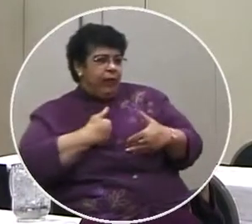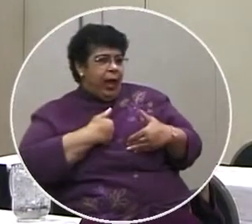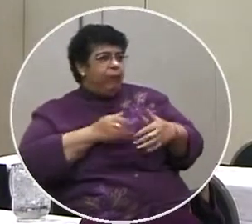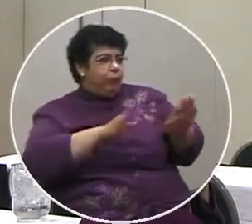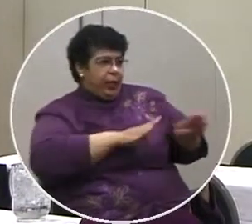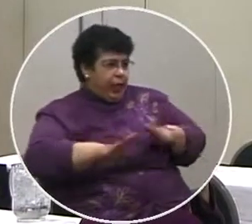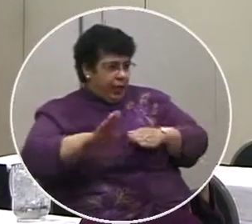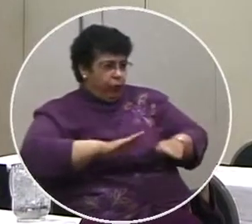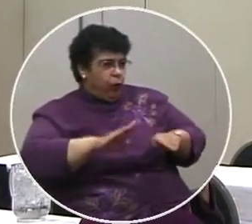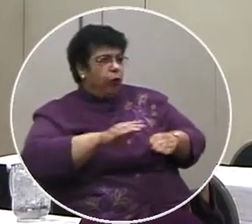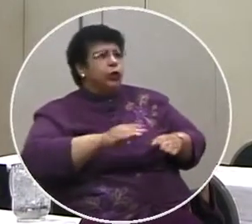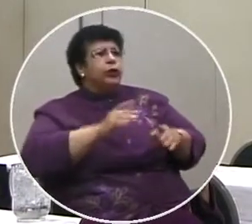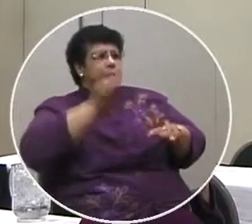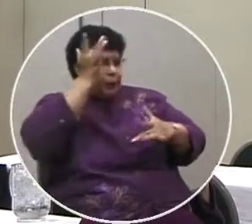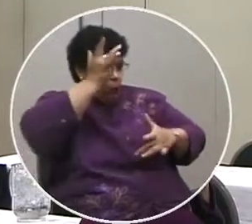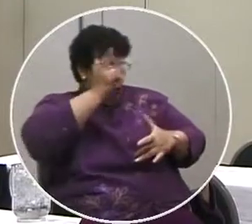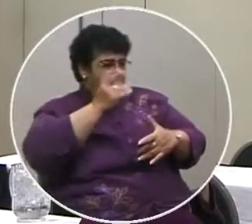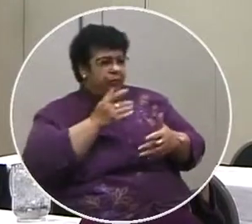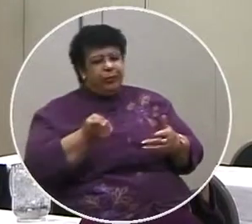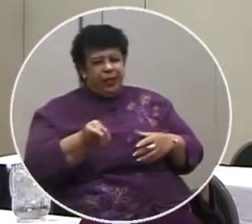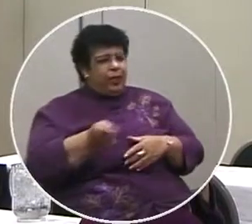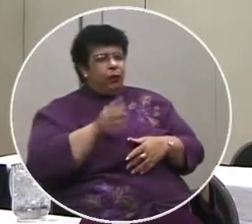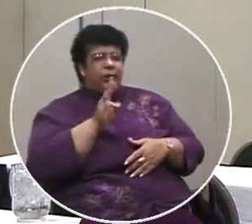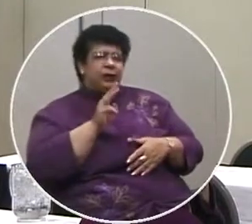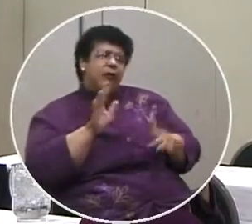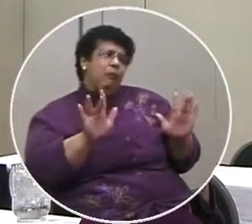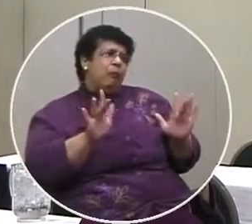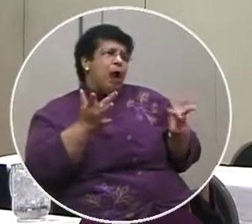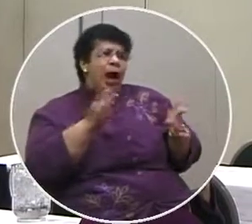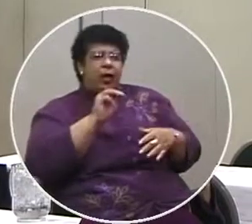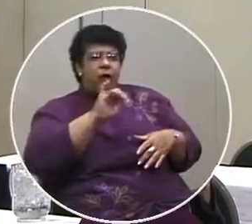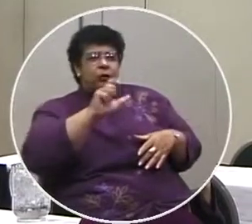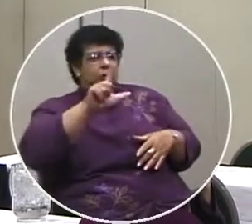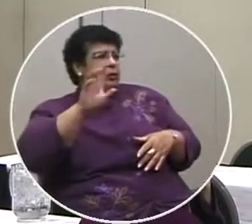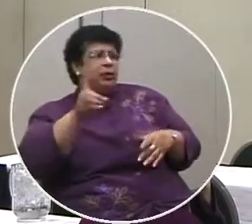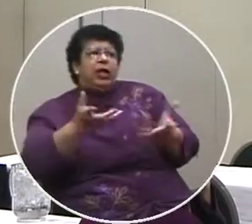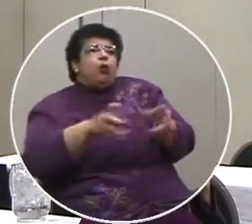was pretty mild comparatively, but she did not speak at school.